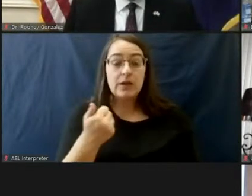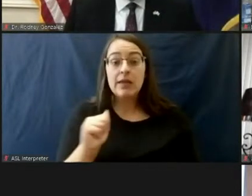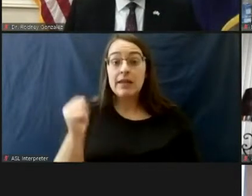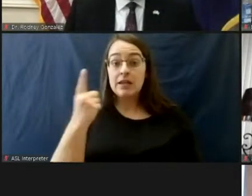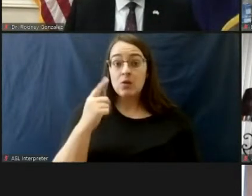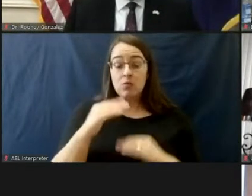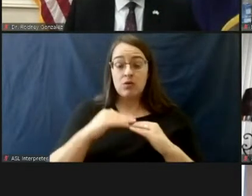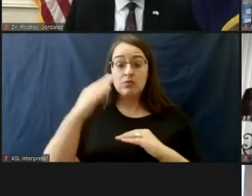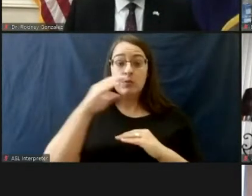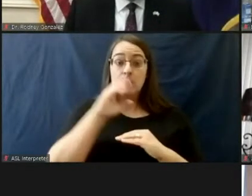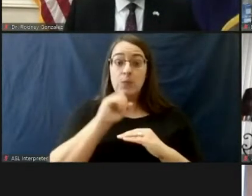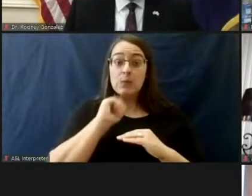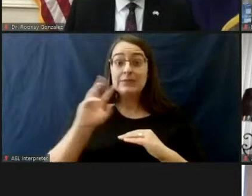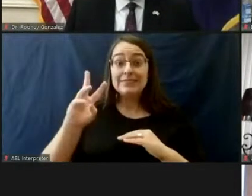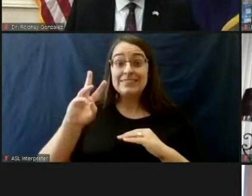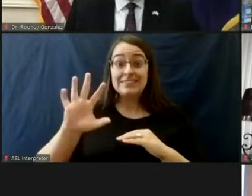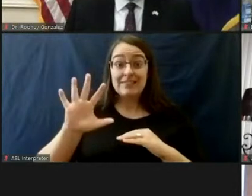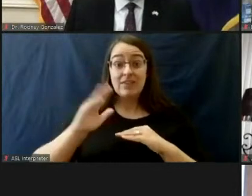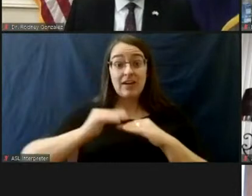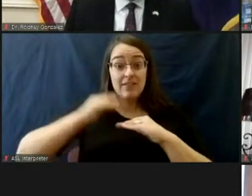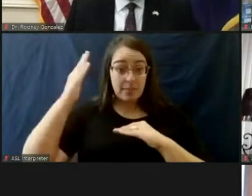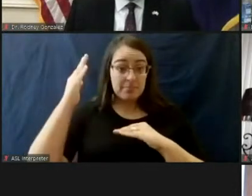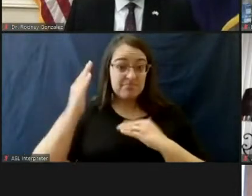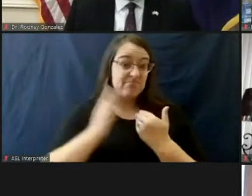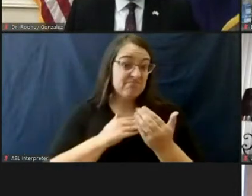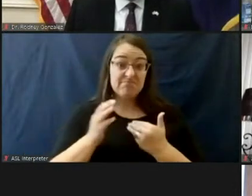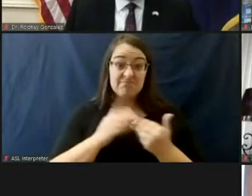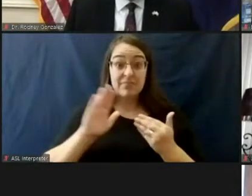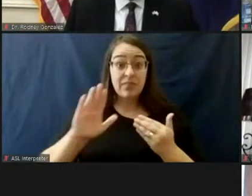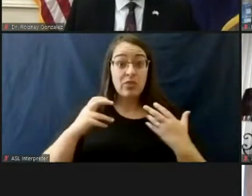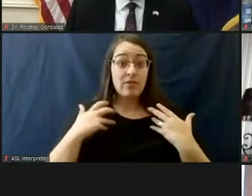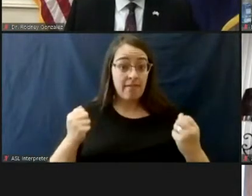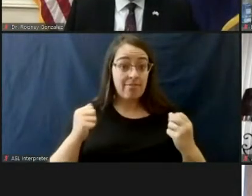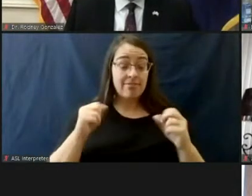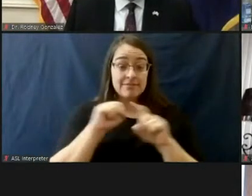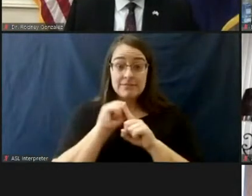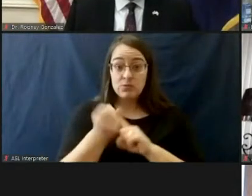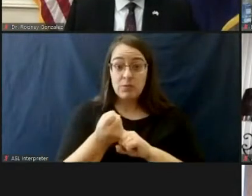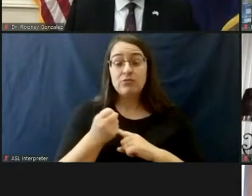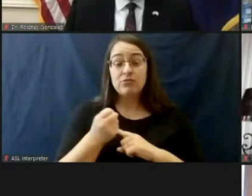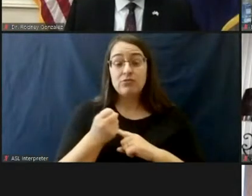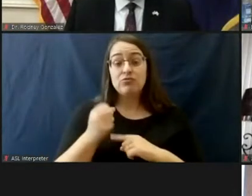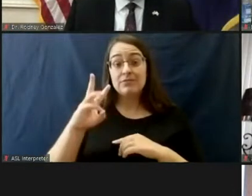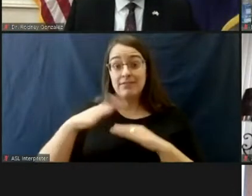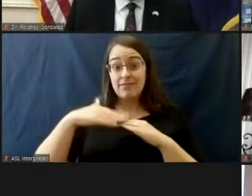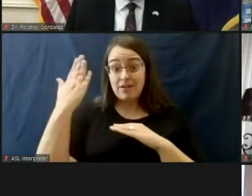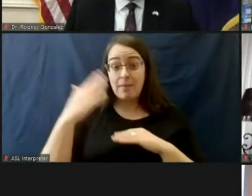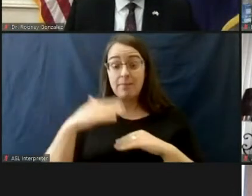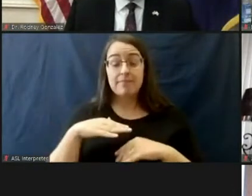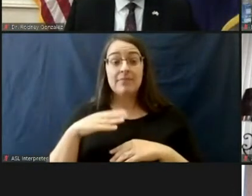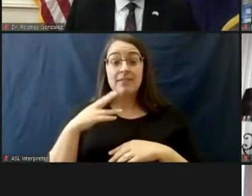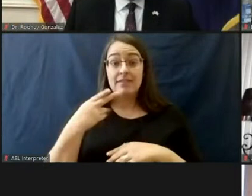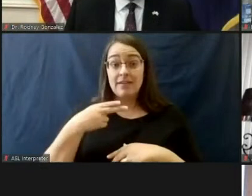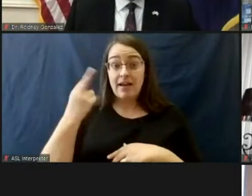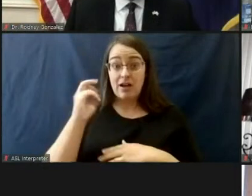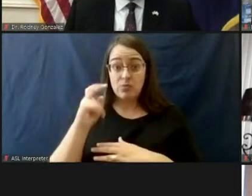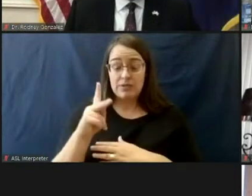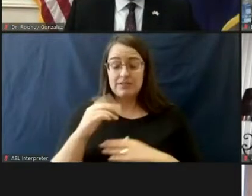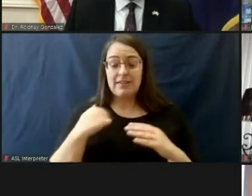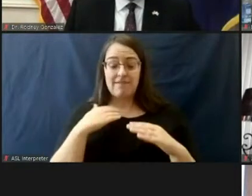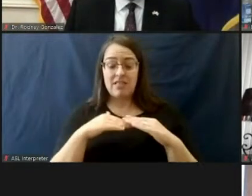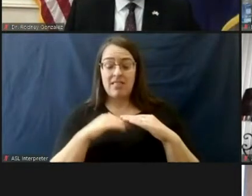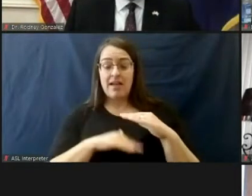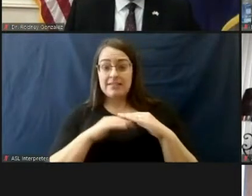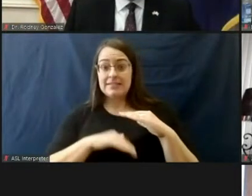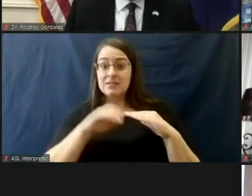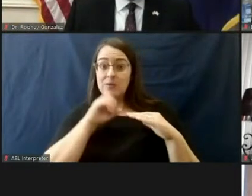of age and older, regardless of having any health conditions. And then for those that are less than age 65, I would say you